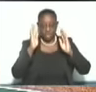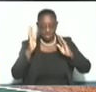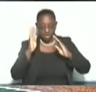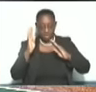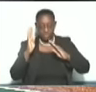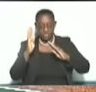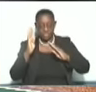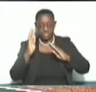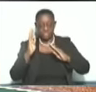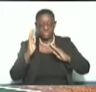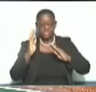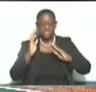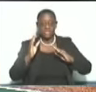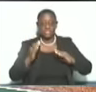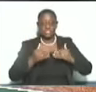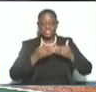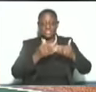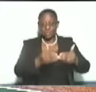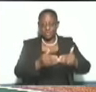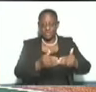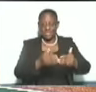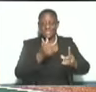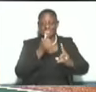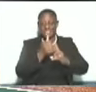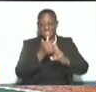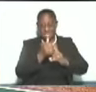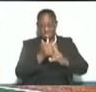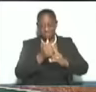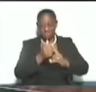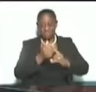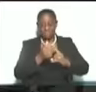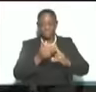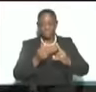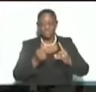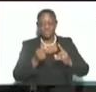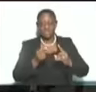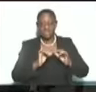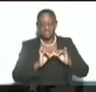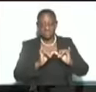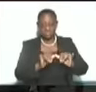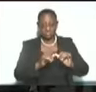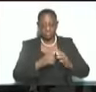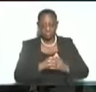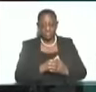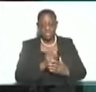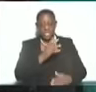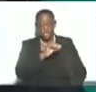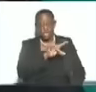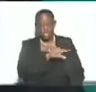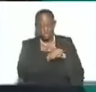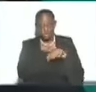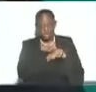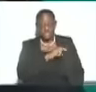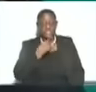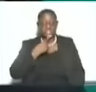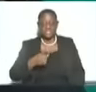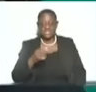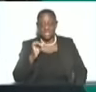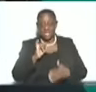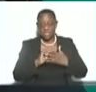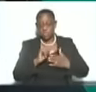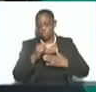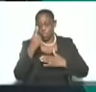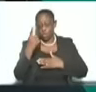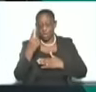and self-sufficient. And with several bills still left on the table, Griffin reveals one of the highly anticipated bills